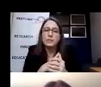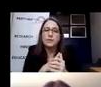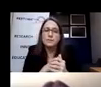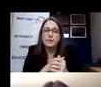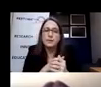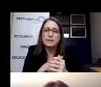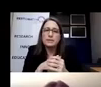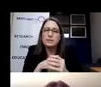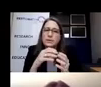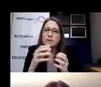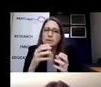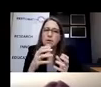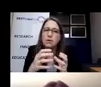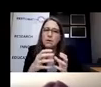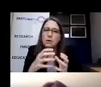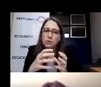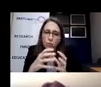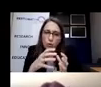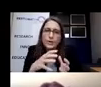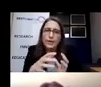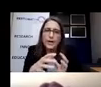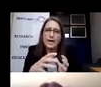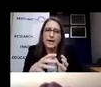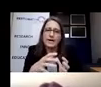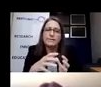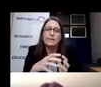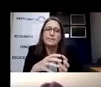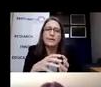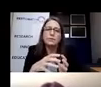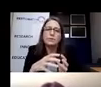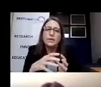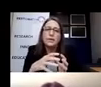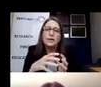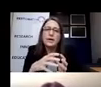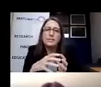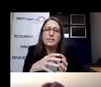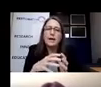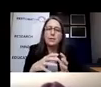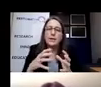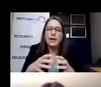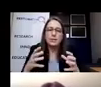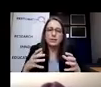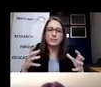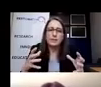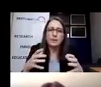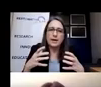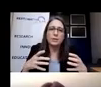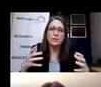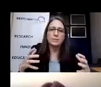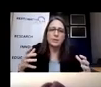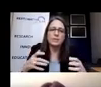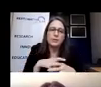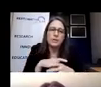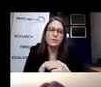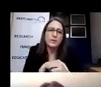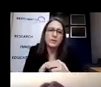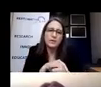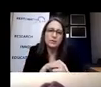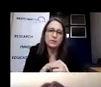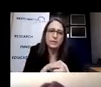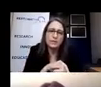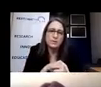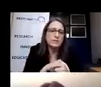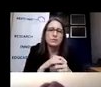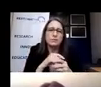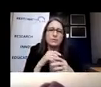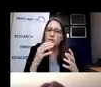collective responsibility. So there's this worry I have about how we actually help people understand what the nature